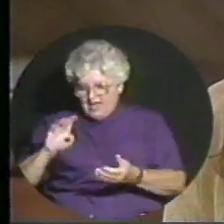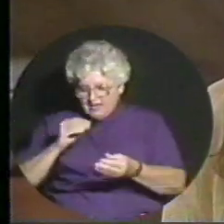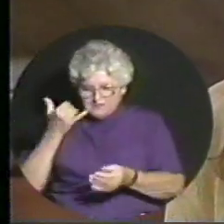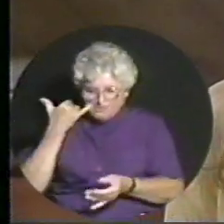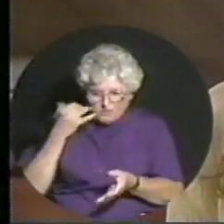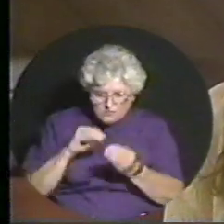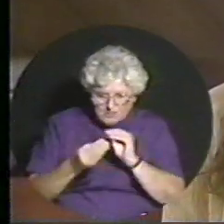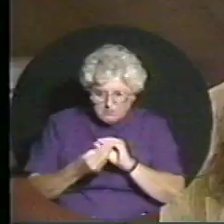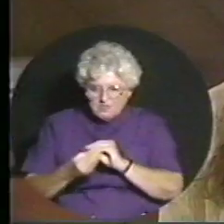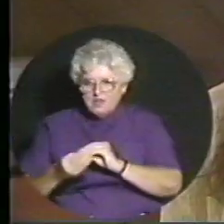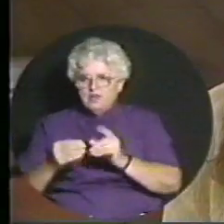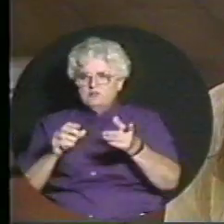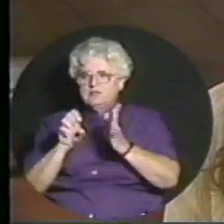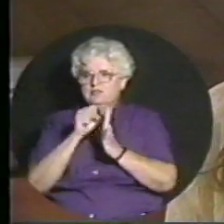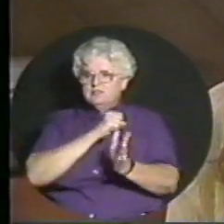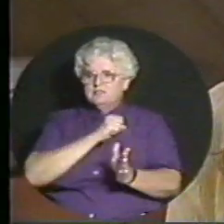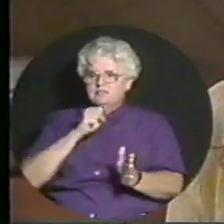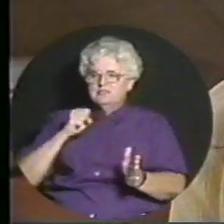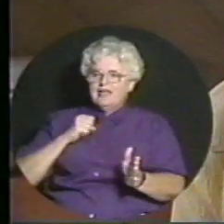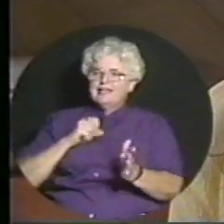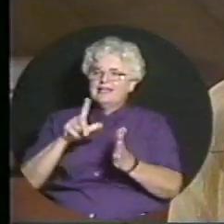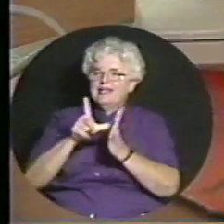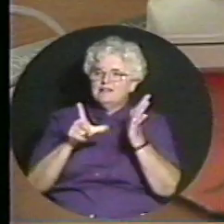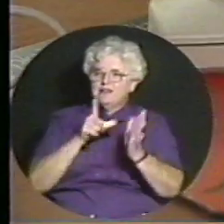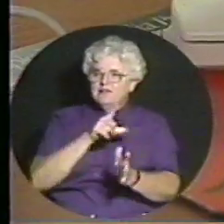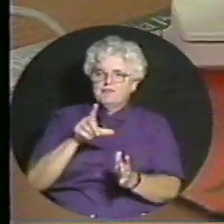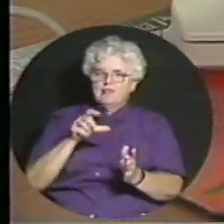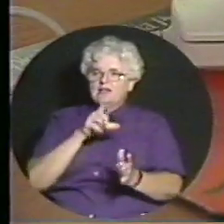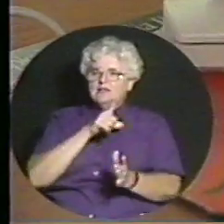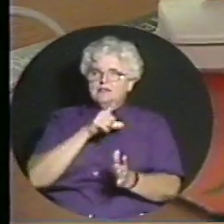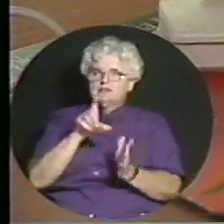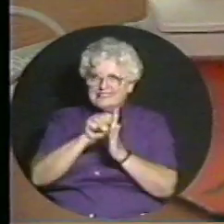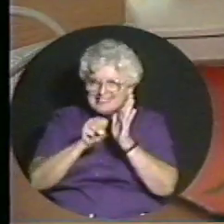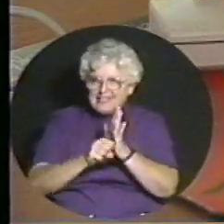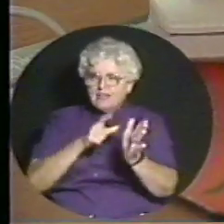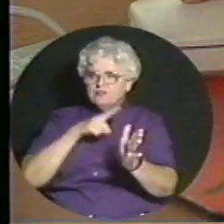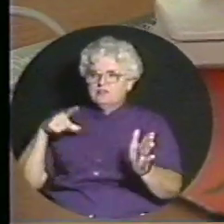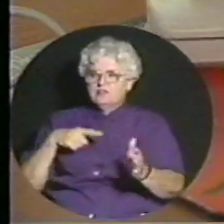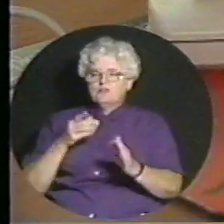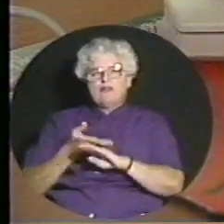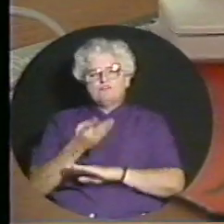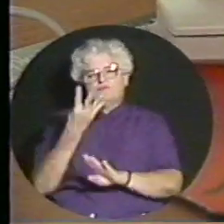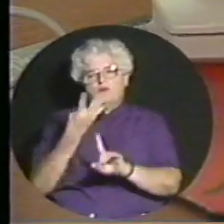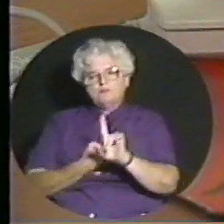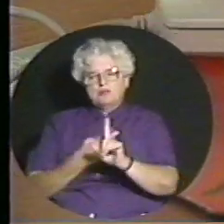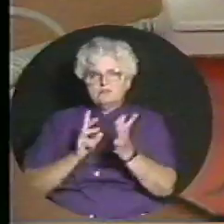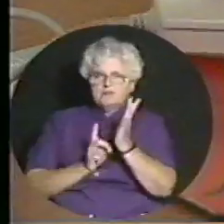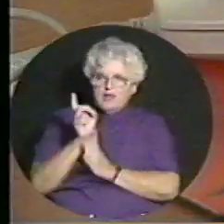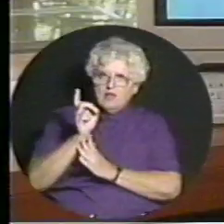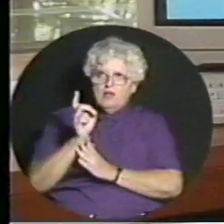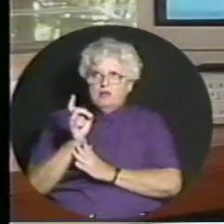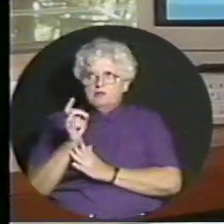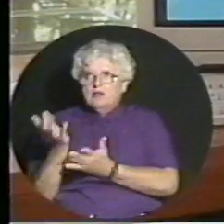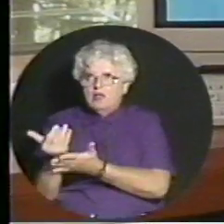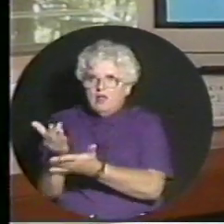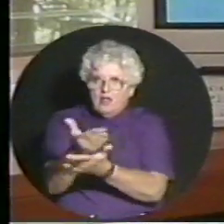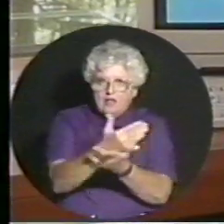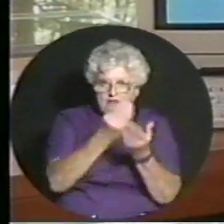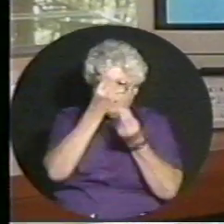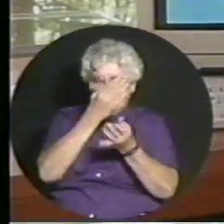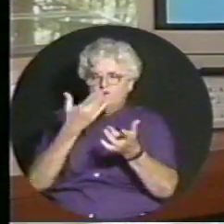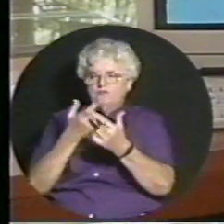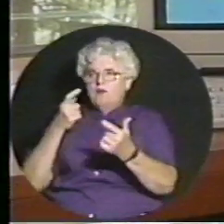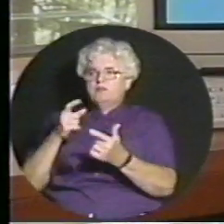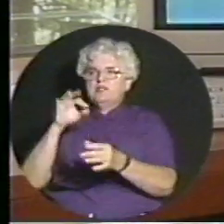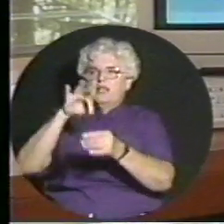numbers for the state legislature, and it took hours. After 4 months of software development and countless hours gathering information from